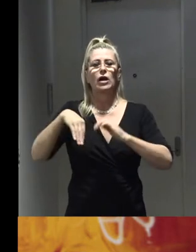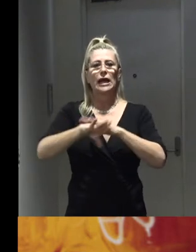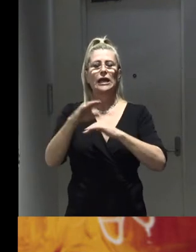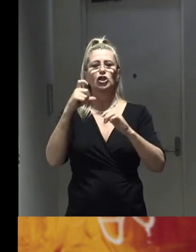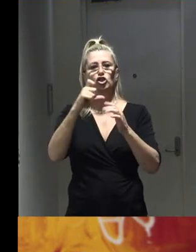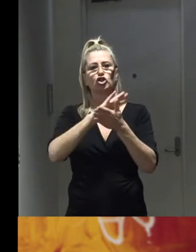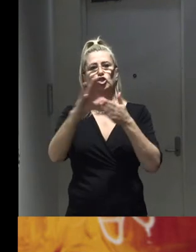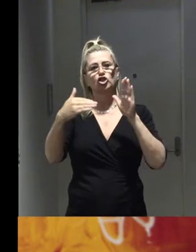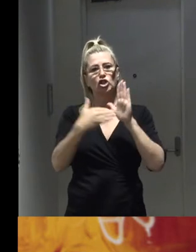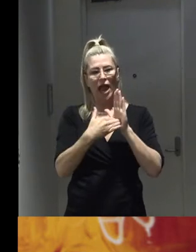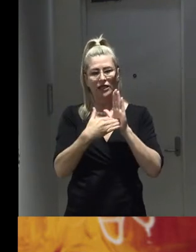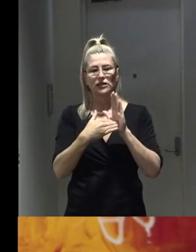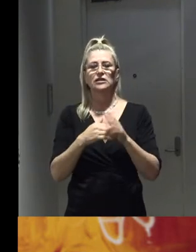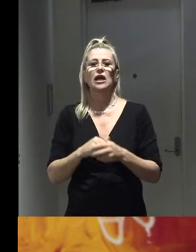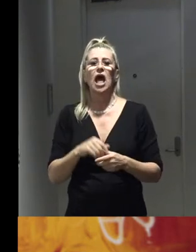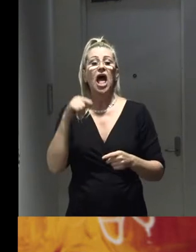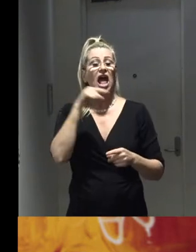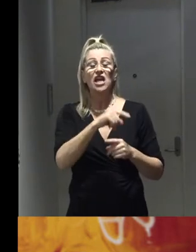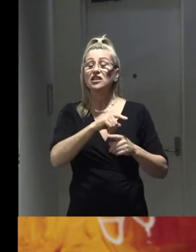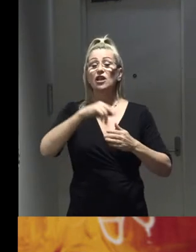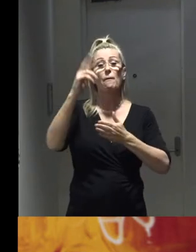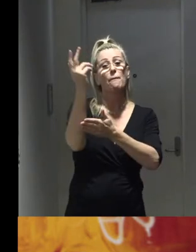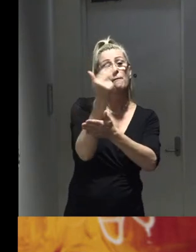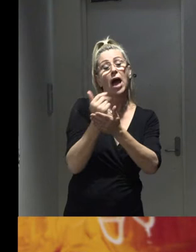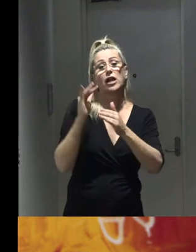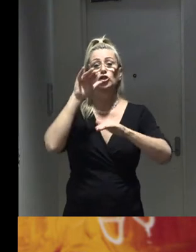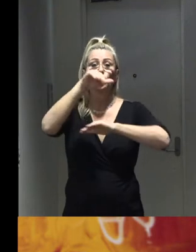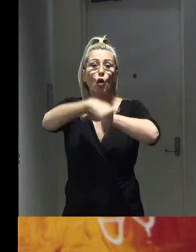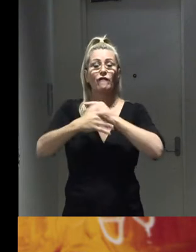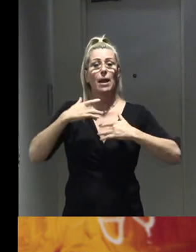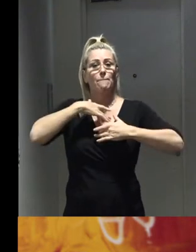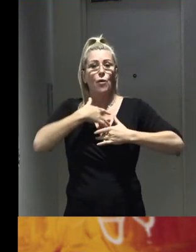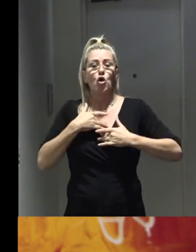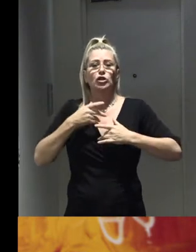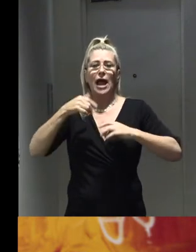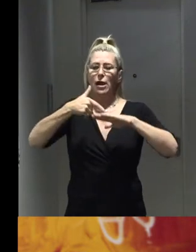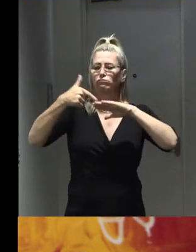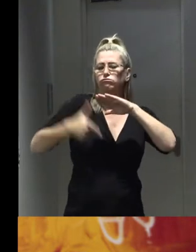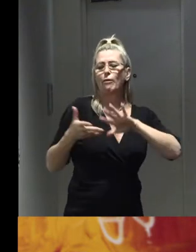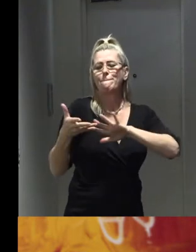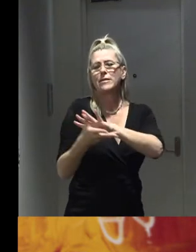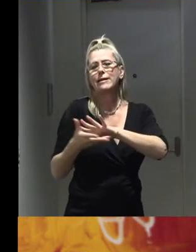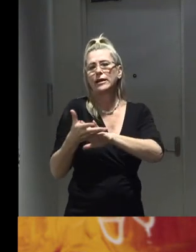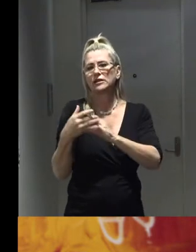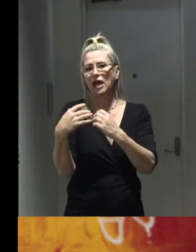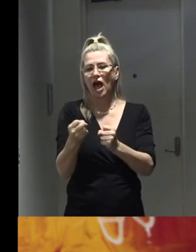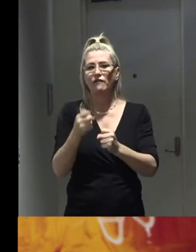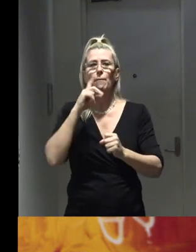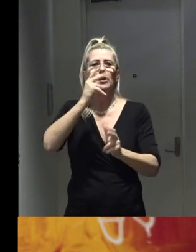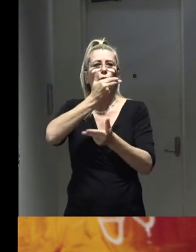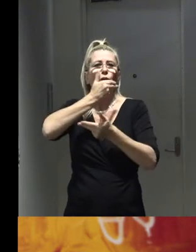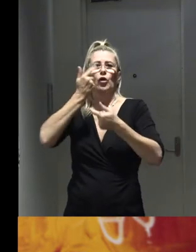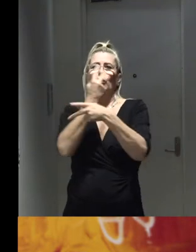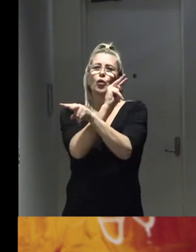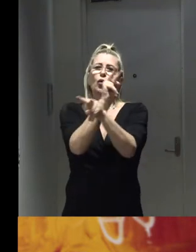His painting evokes multiple layers of emotion and meaning. Beneath the picturesque winter landscape